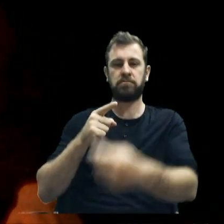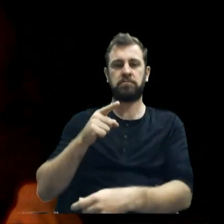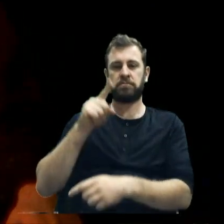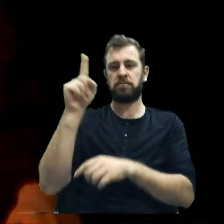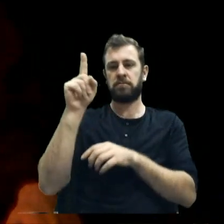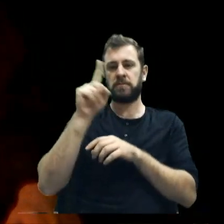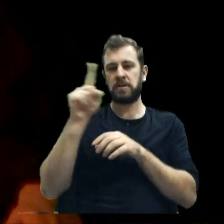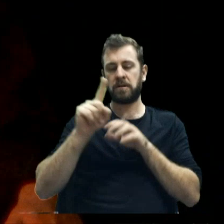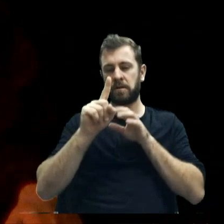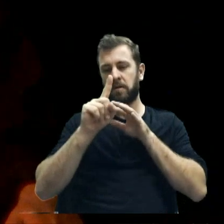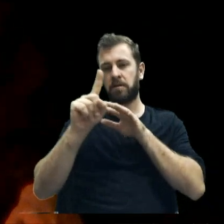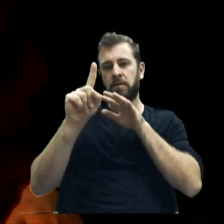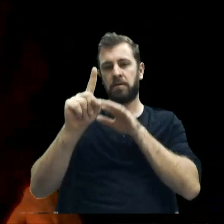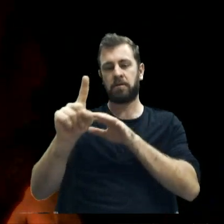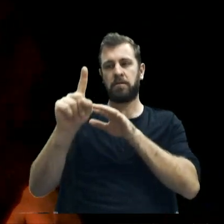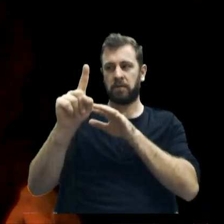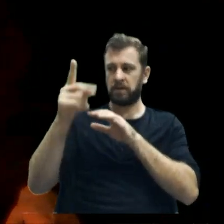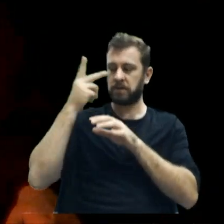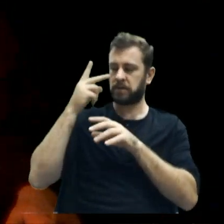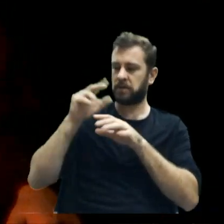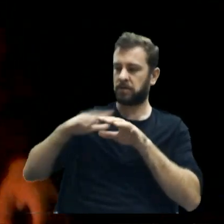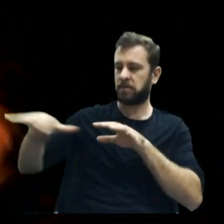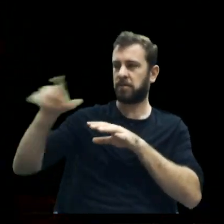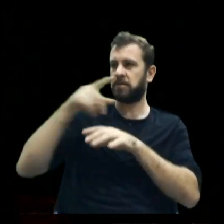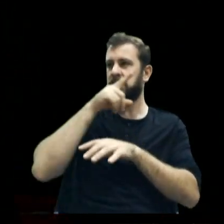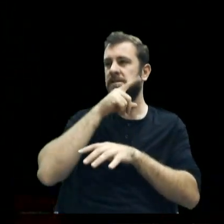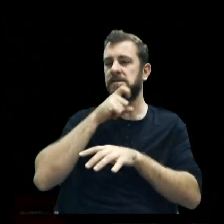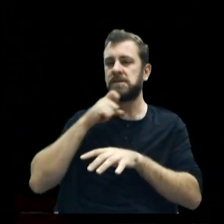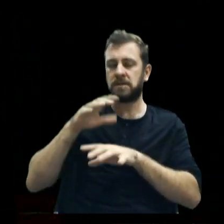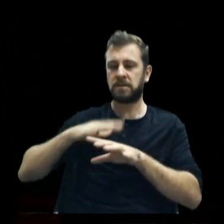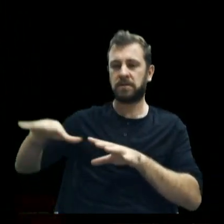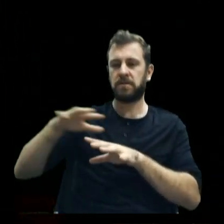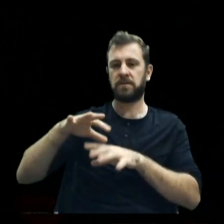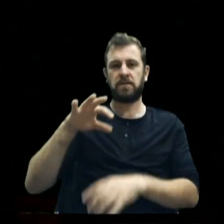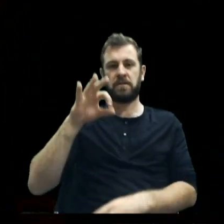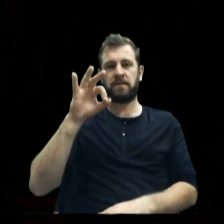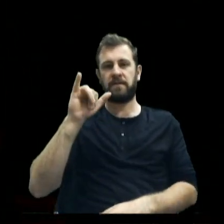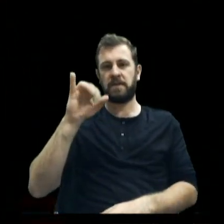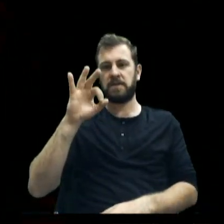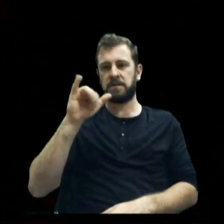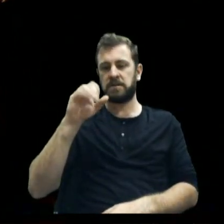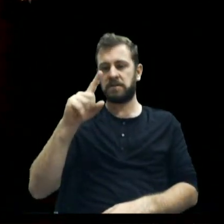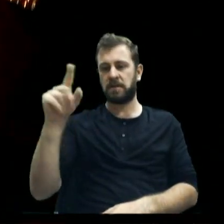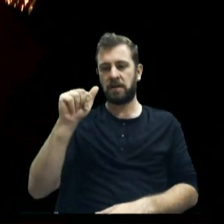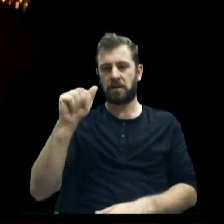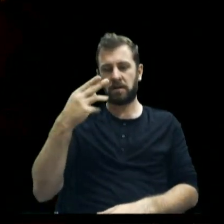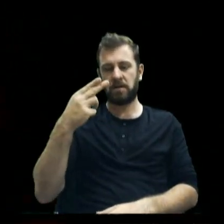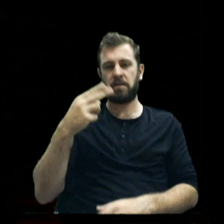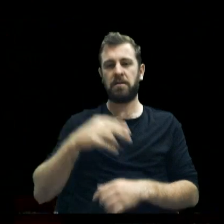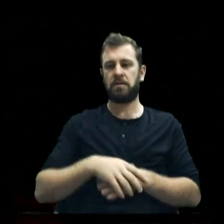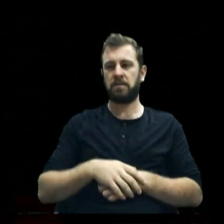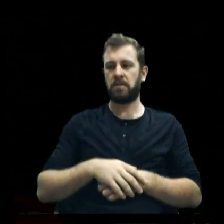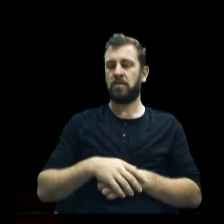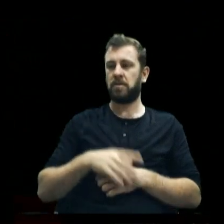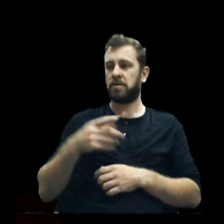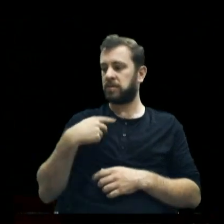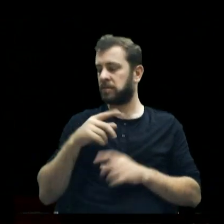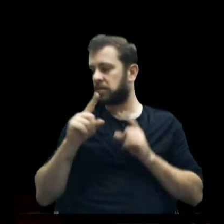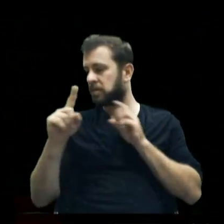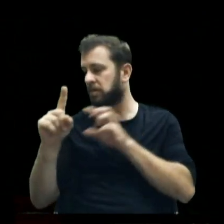desert. And she would ask, Fizza, what's this takbir? She would go out and go back,